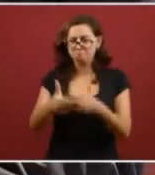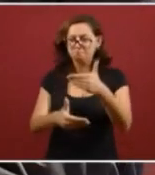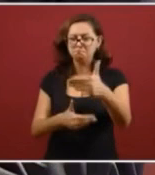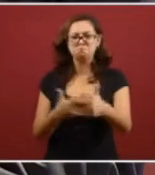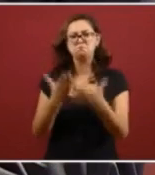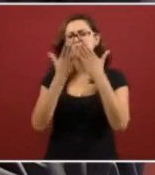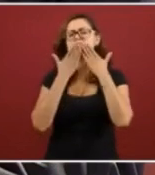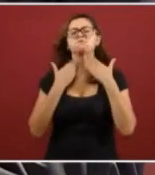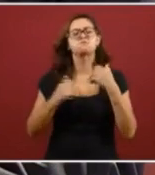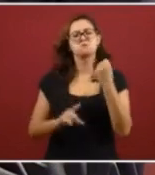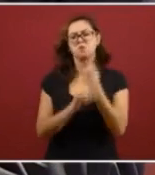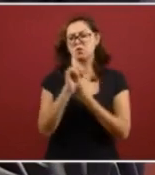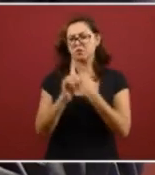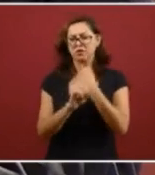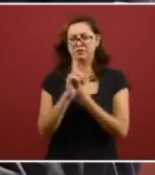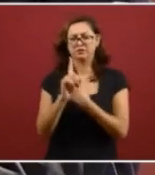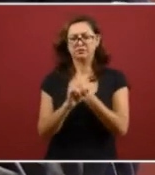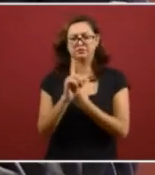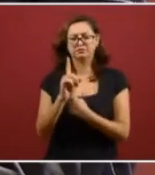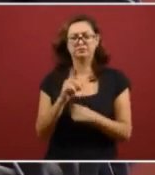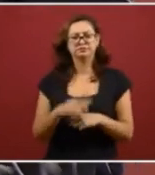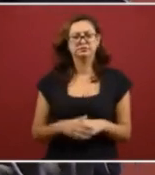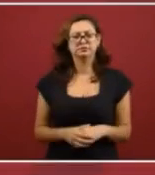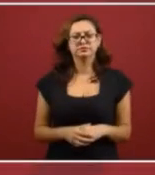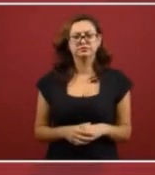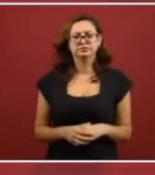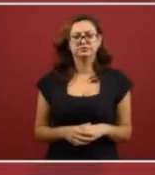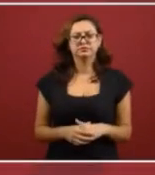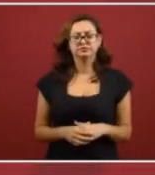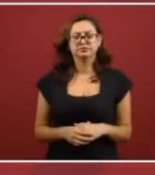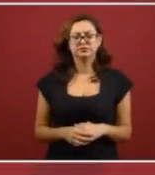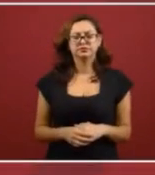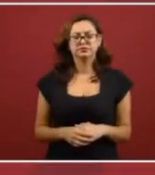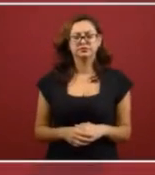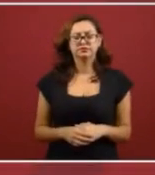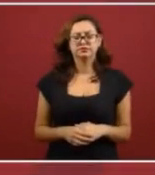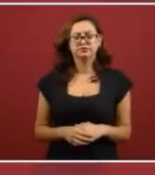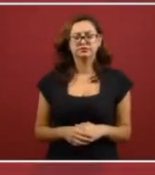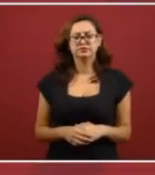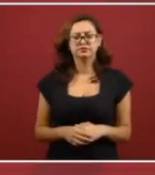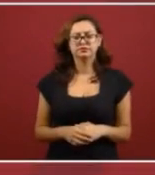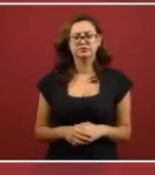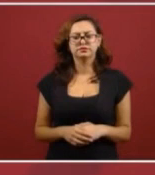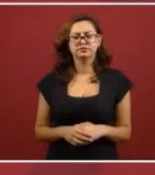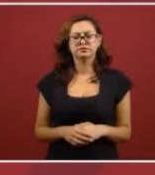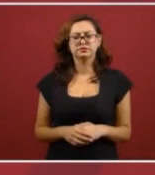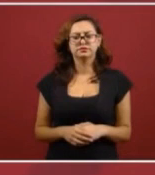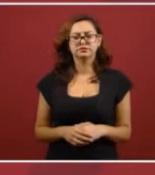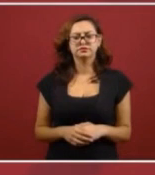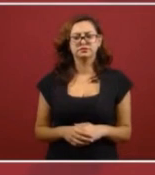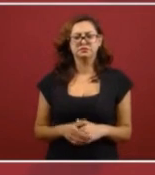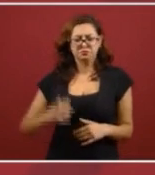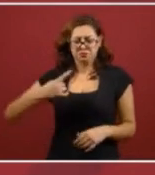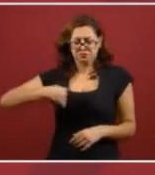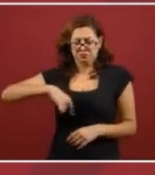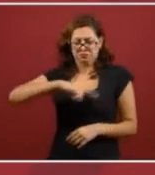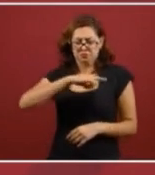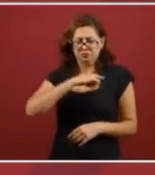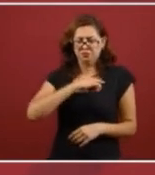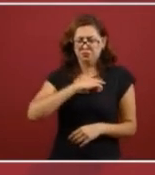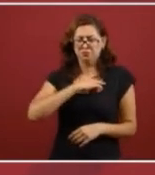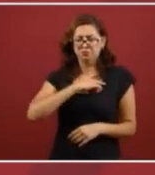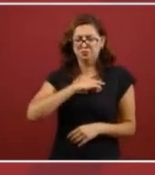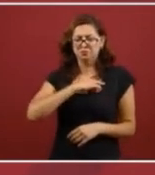problema. Without a problem. Porque ya no somos nosotros. Because it is no longer us that